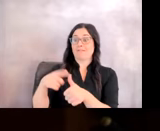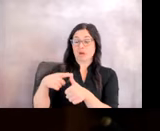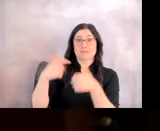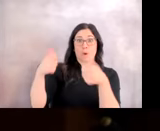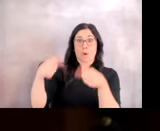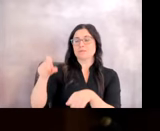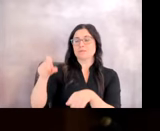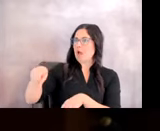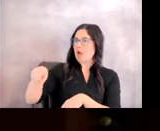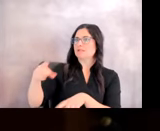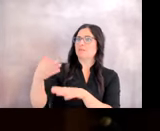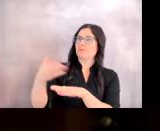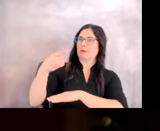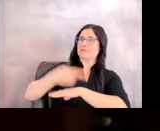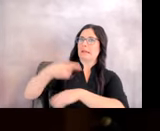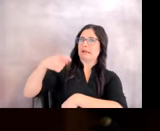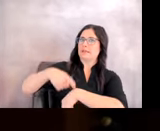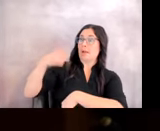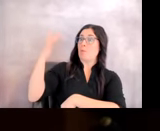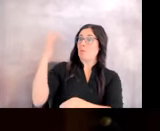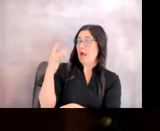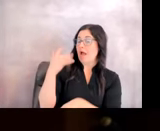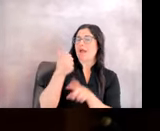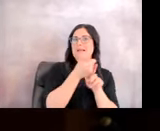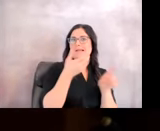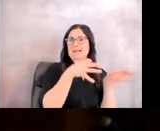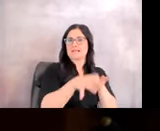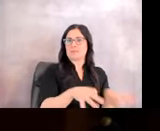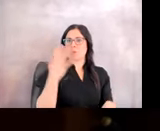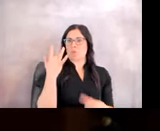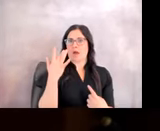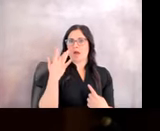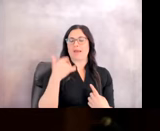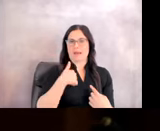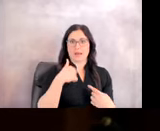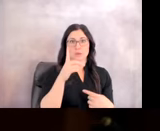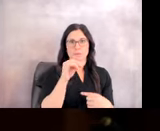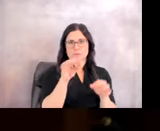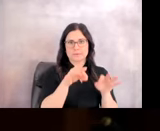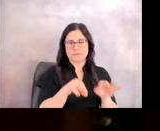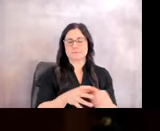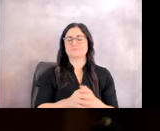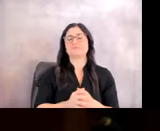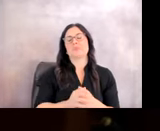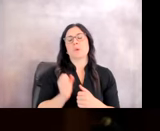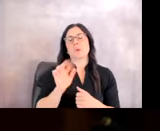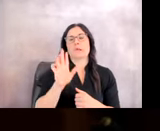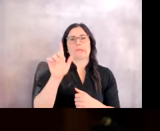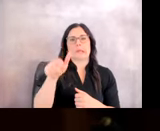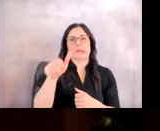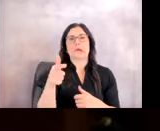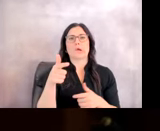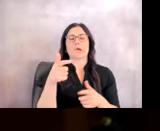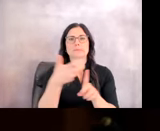by blah, blah, blah time because blah, blah, blah, blah, blah. Or later on, this is